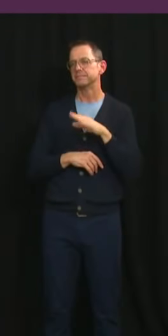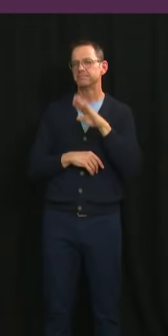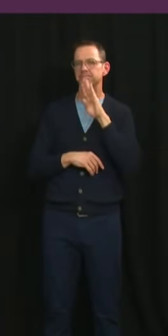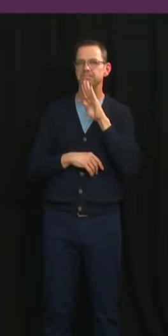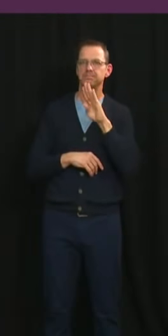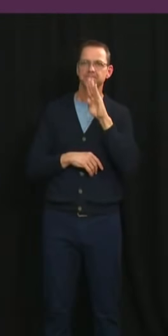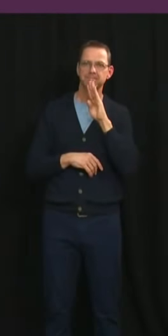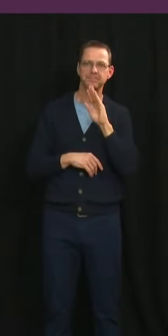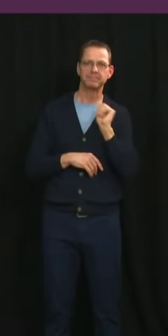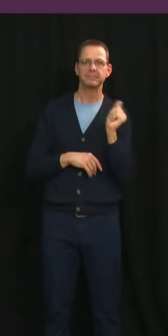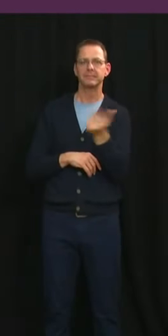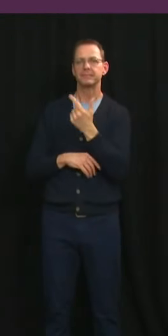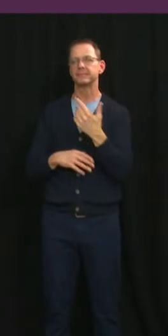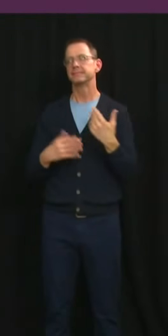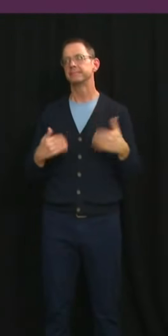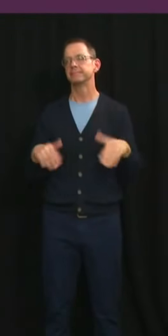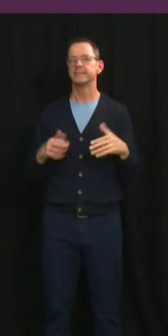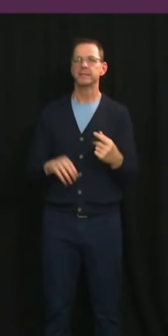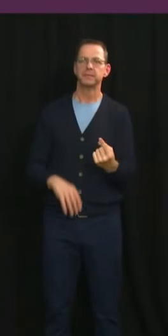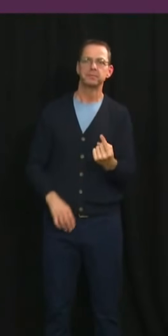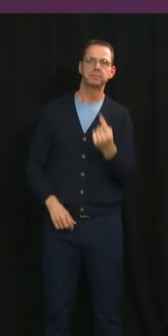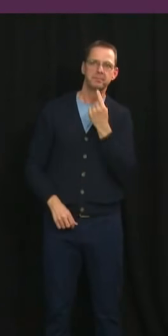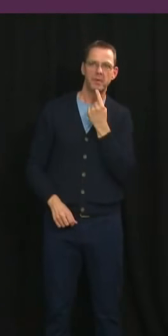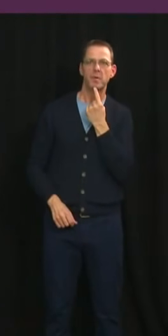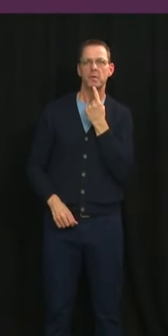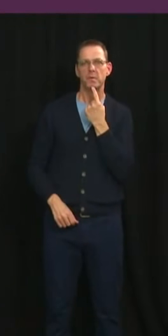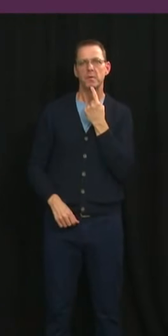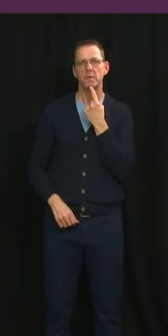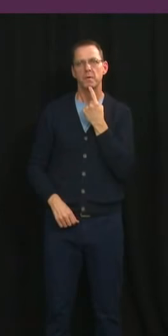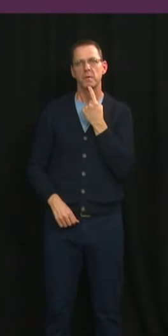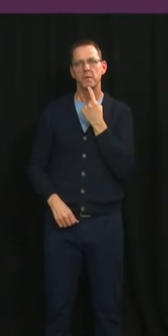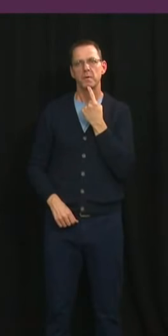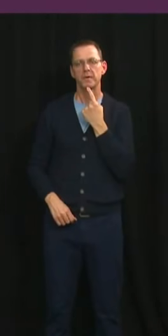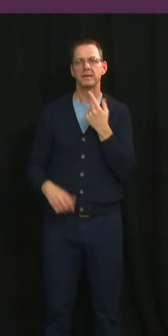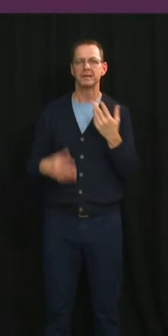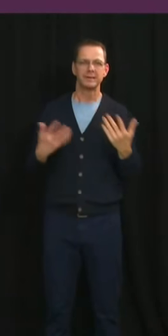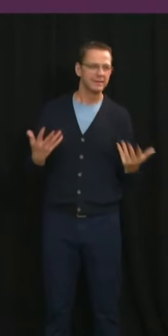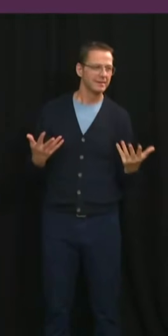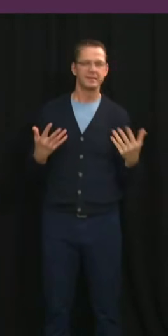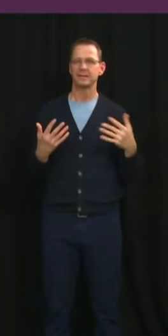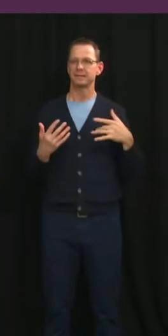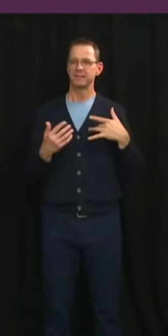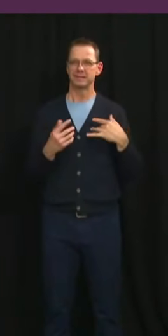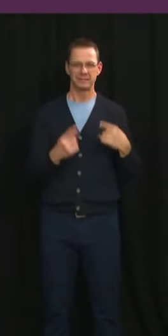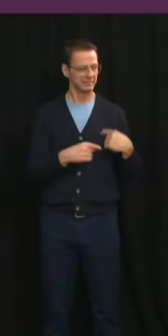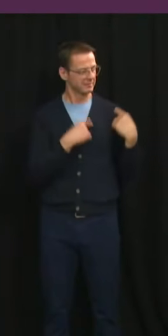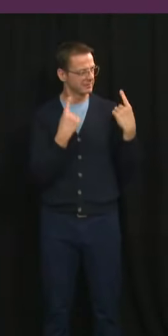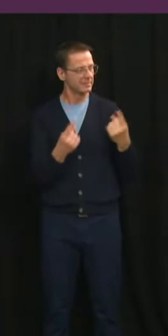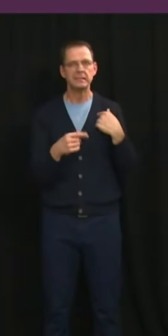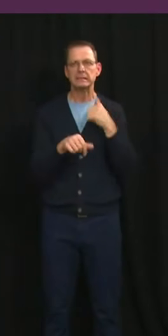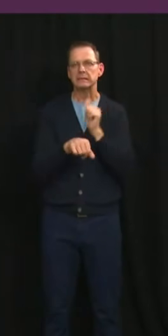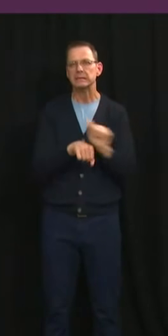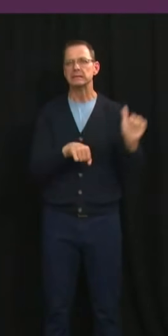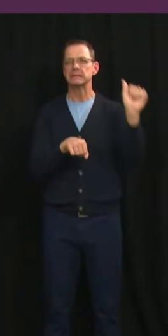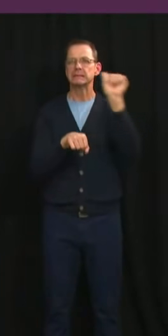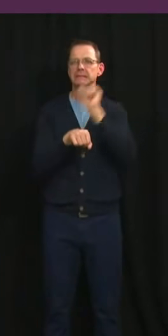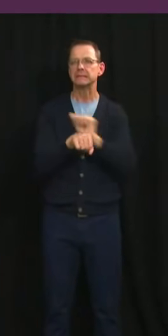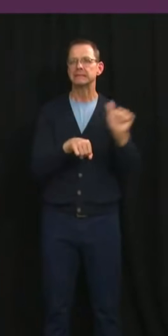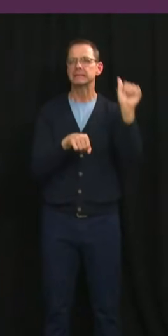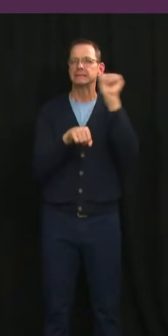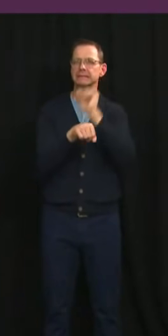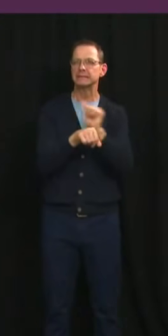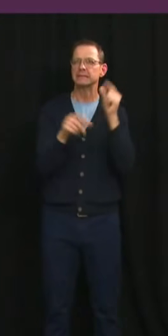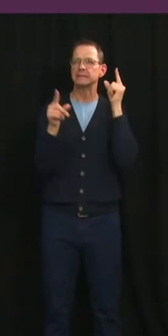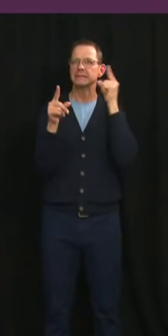is forgotten, or that our efforts so far have been futile. But let me be clear, they were not. And the reality